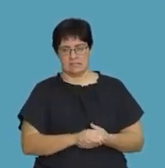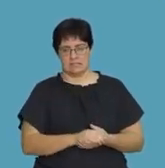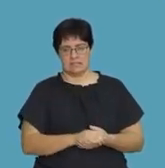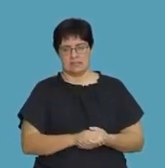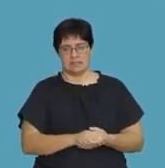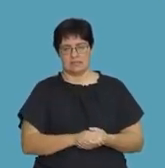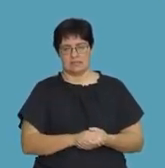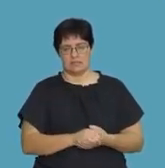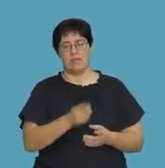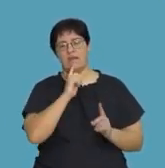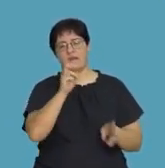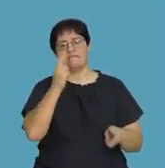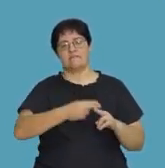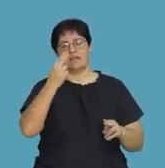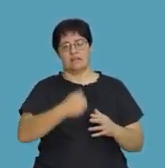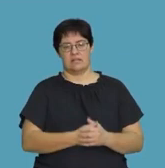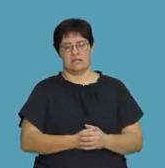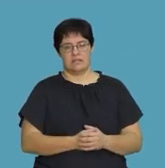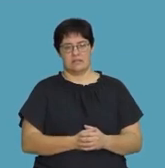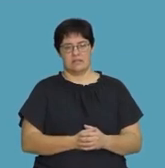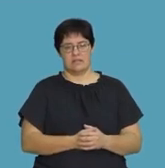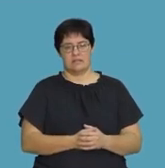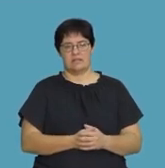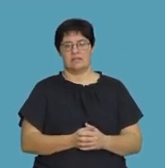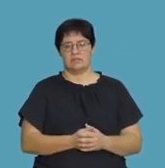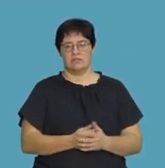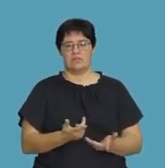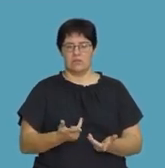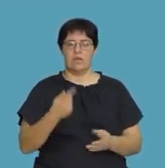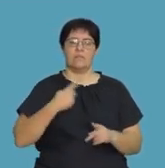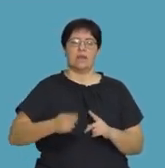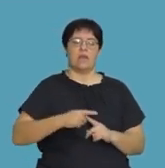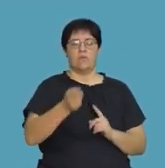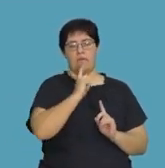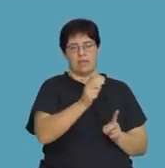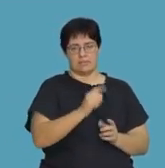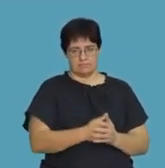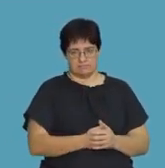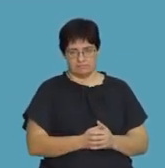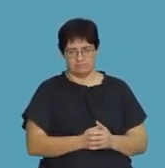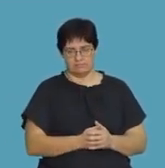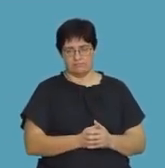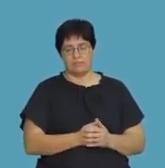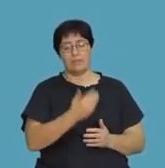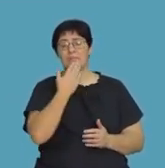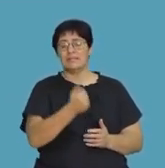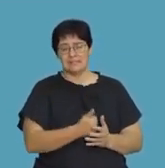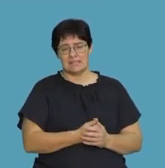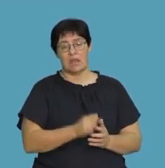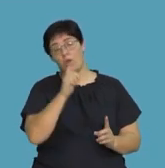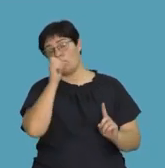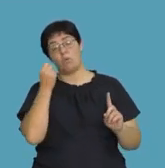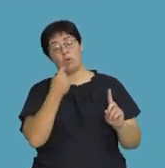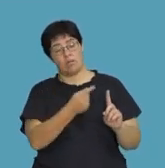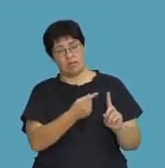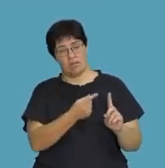be 13, and that becomes my final answer there. Then you can play around with your answers there.